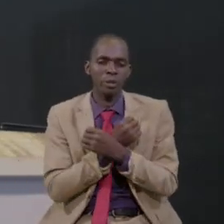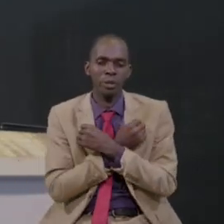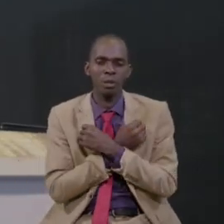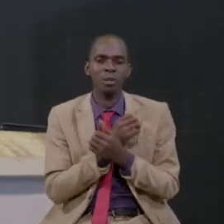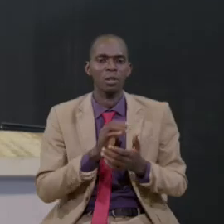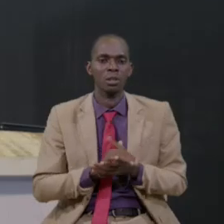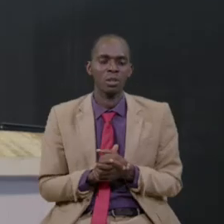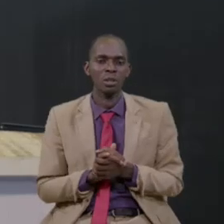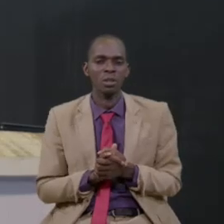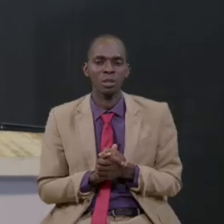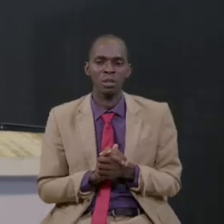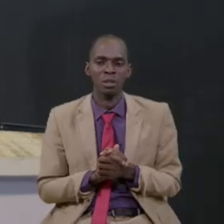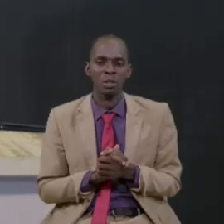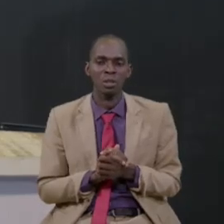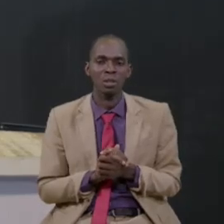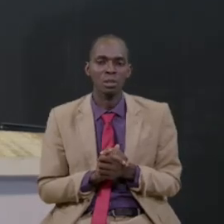They're not shaking